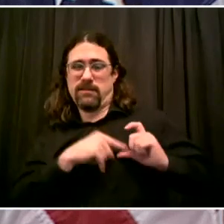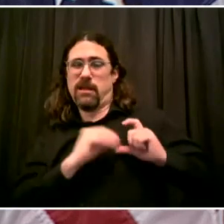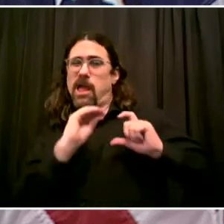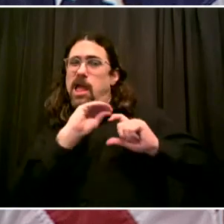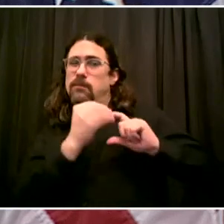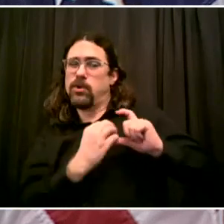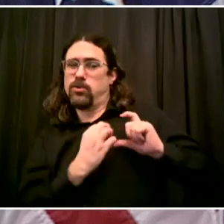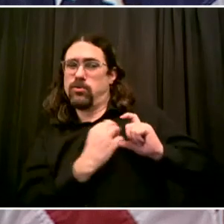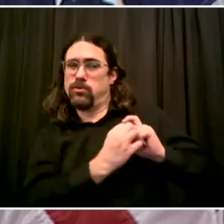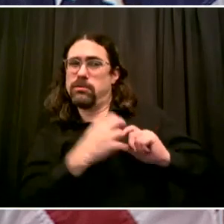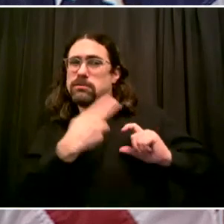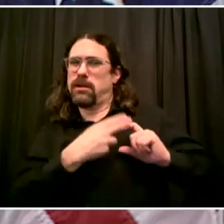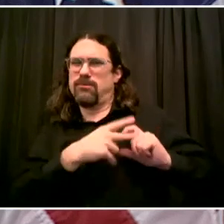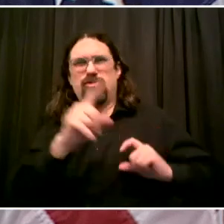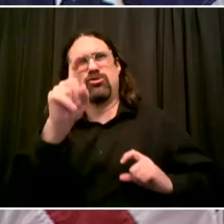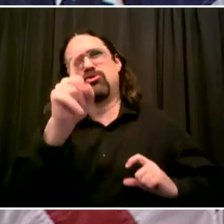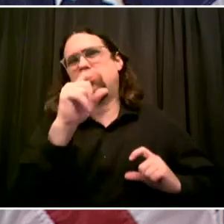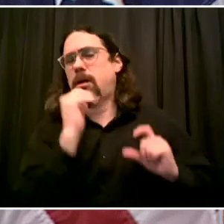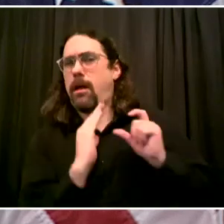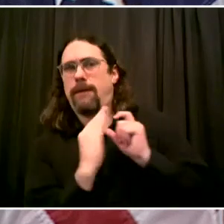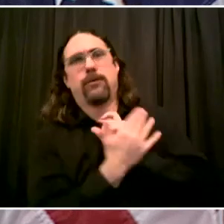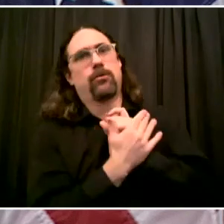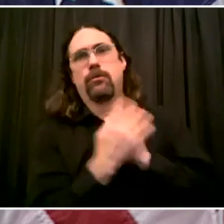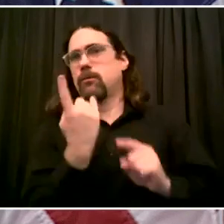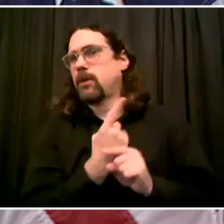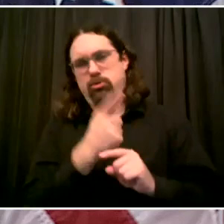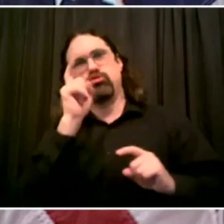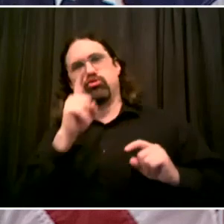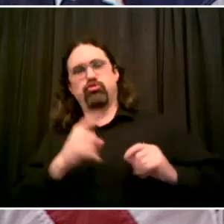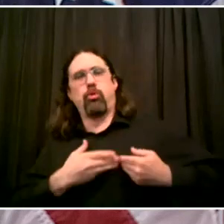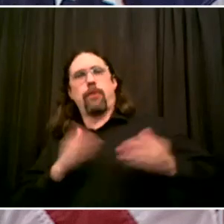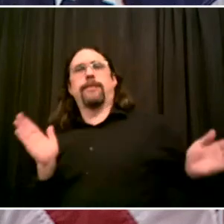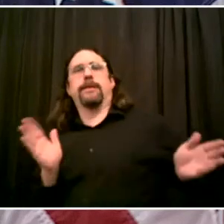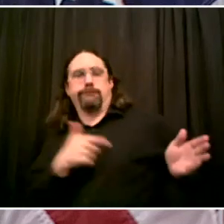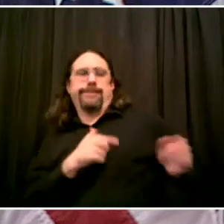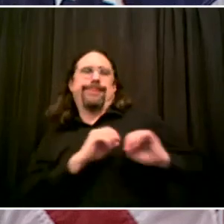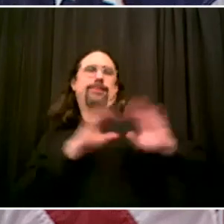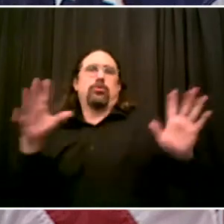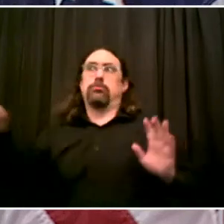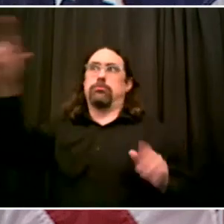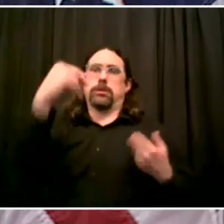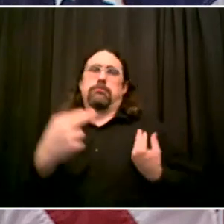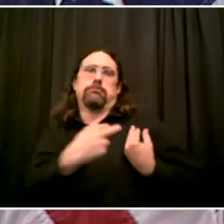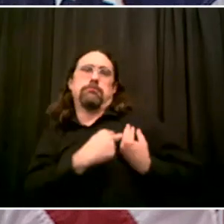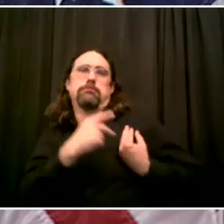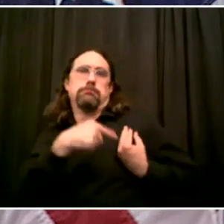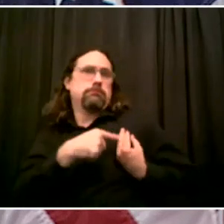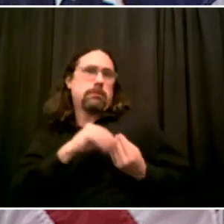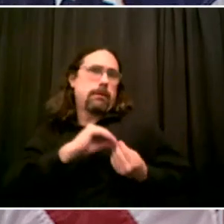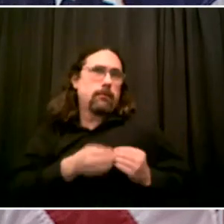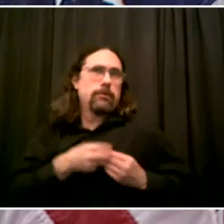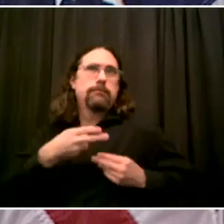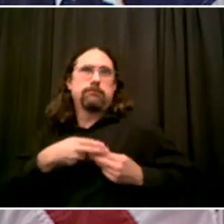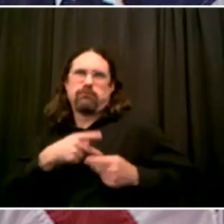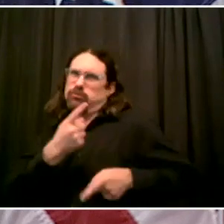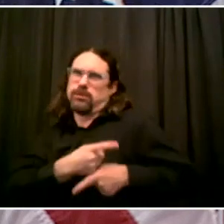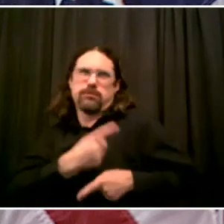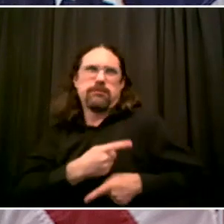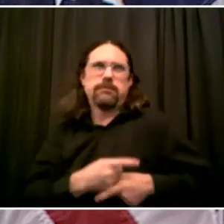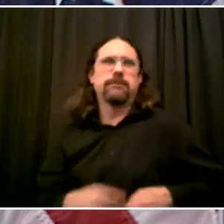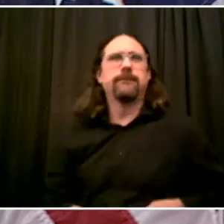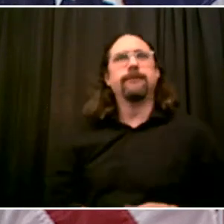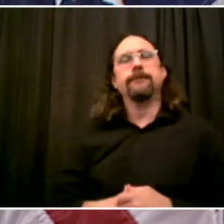the appropriate approach to ensuring that officers don't do that and that any who do have